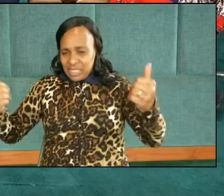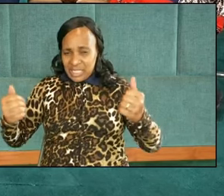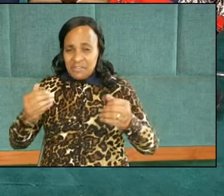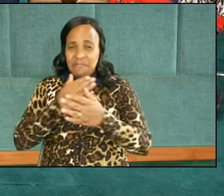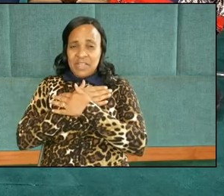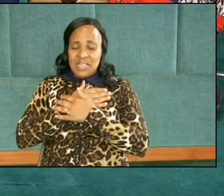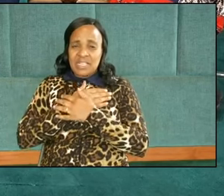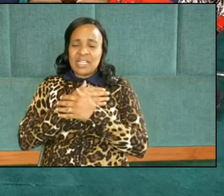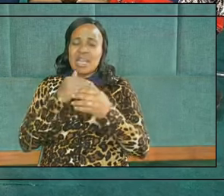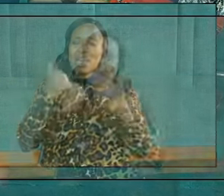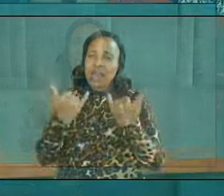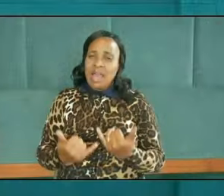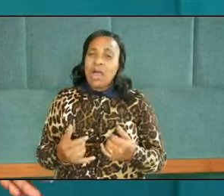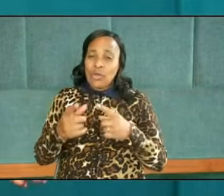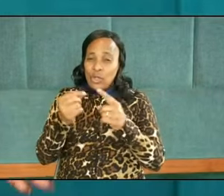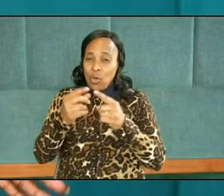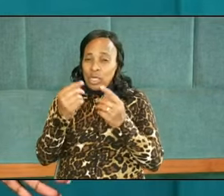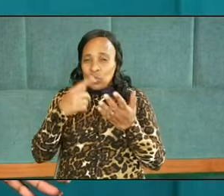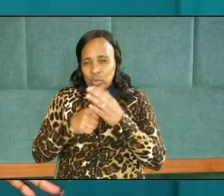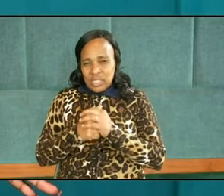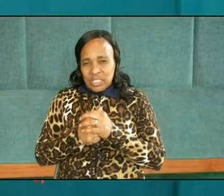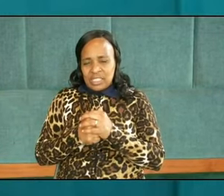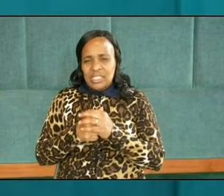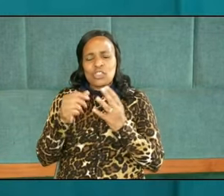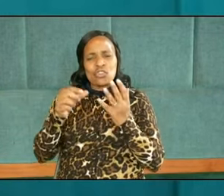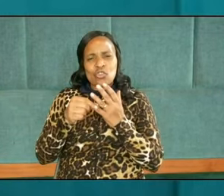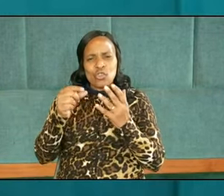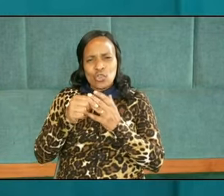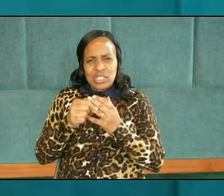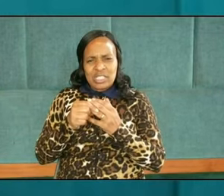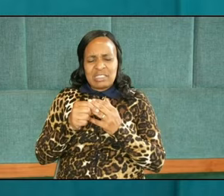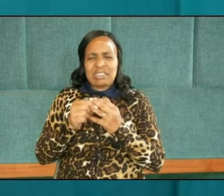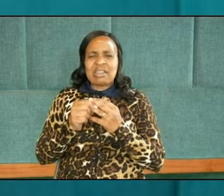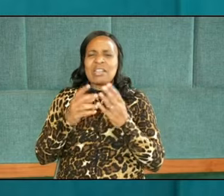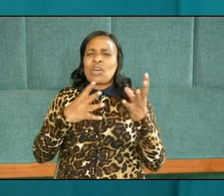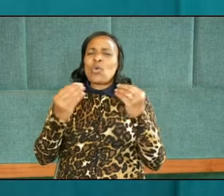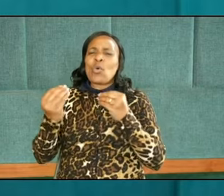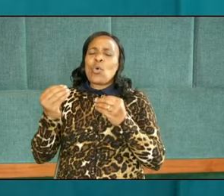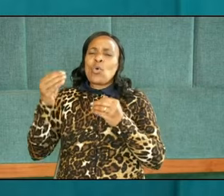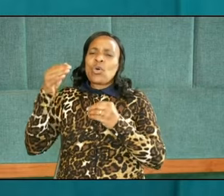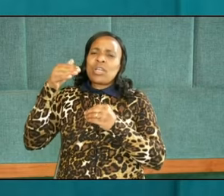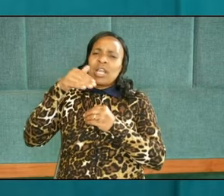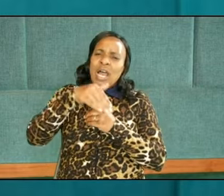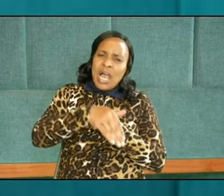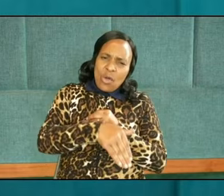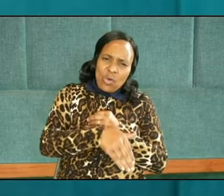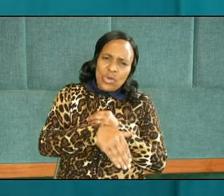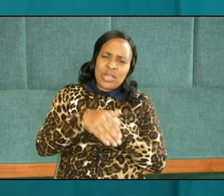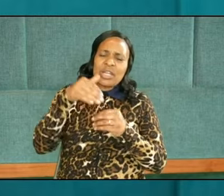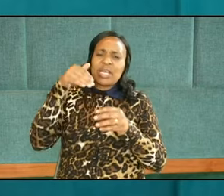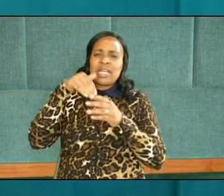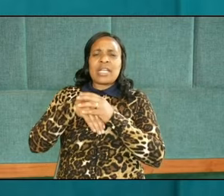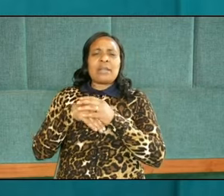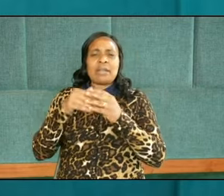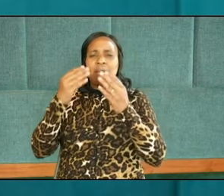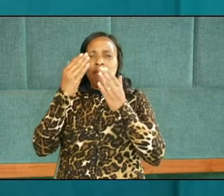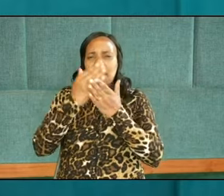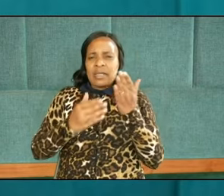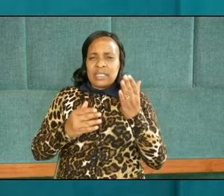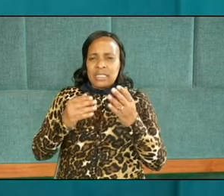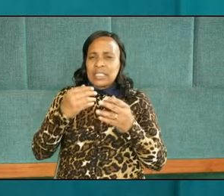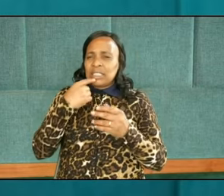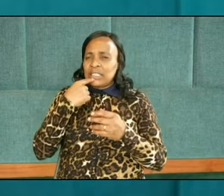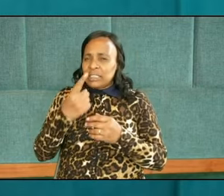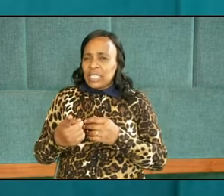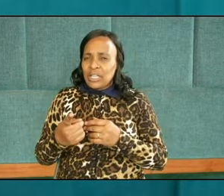words of a gossip are like choice morsels. They go down to the inmost parts. They say